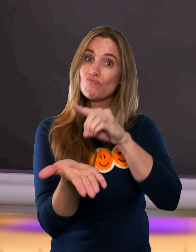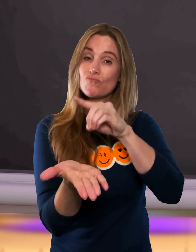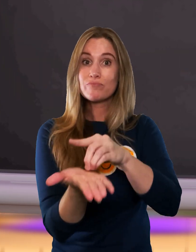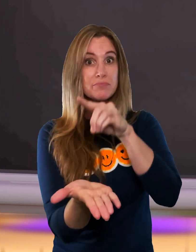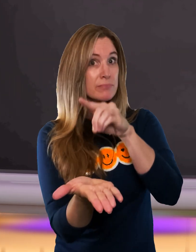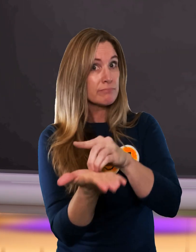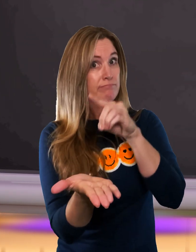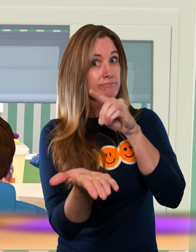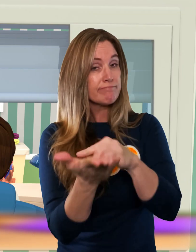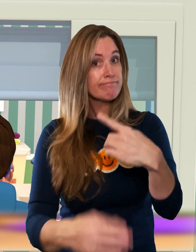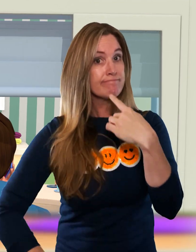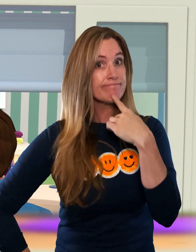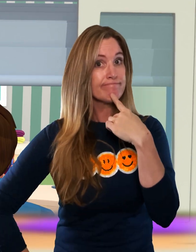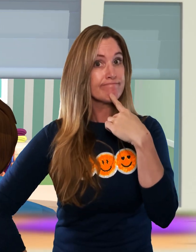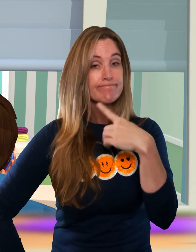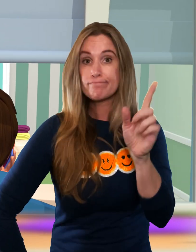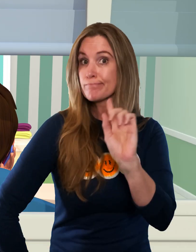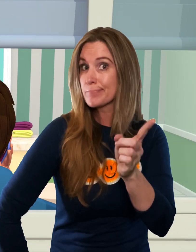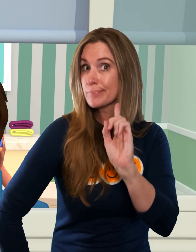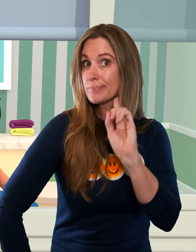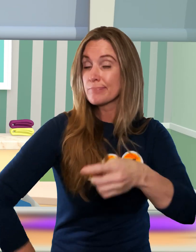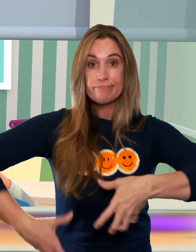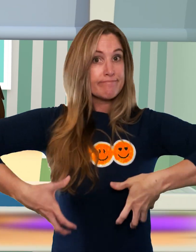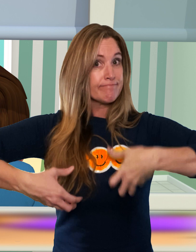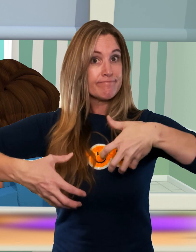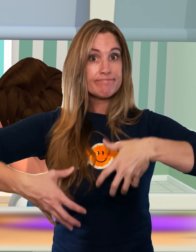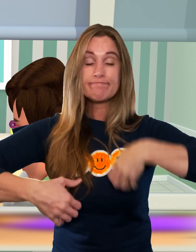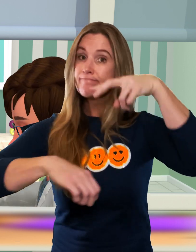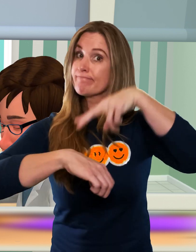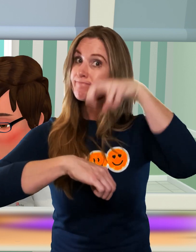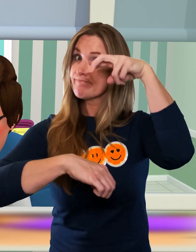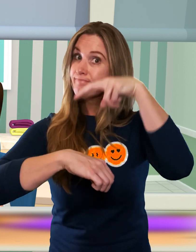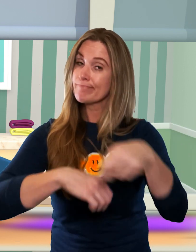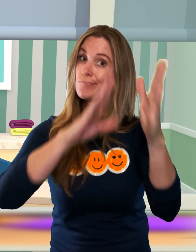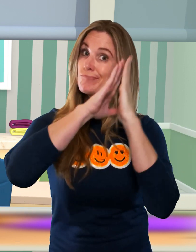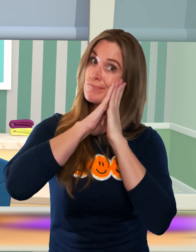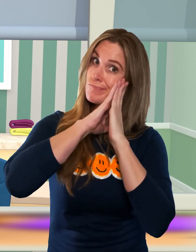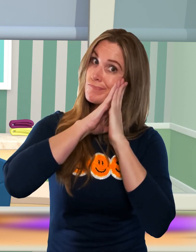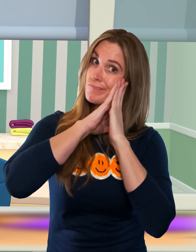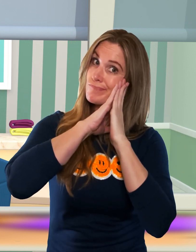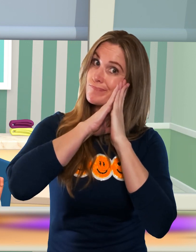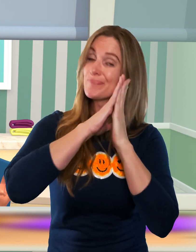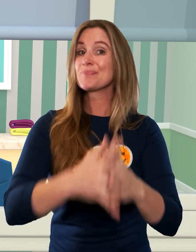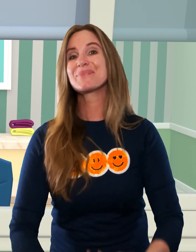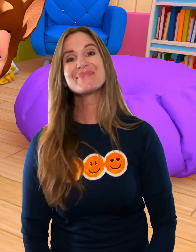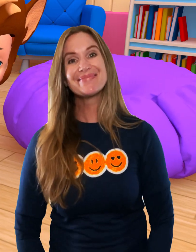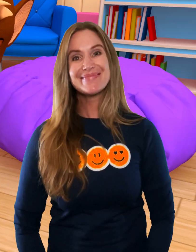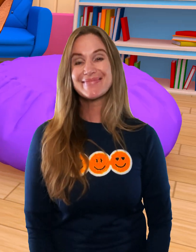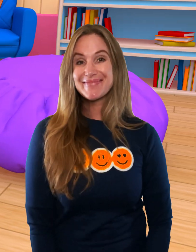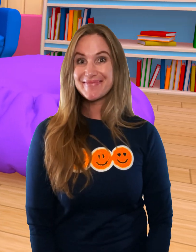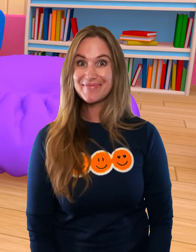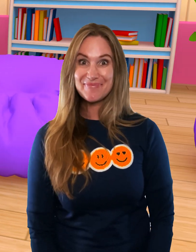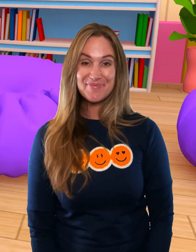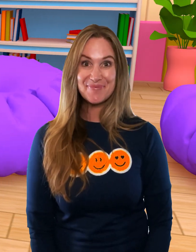Mama called the doctor and the doctor said, No more monkeys jumping on the bed.